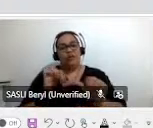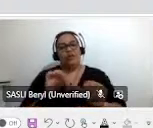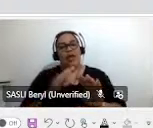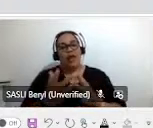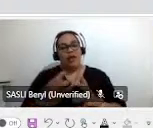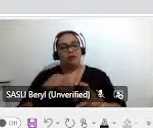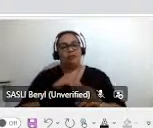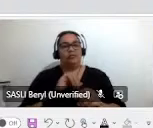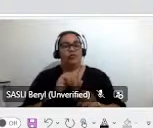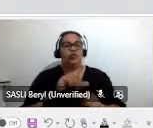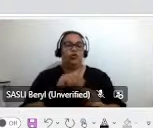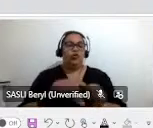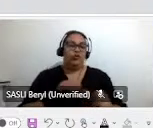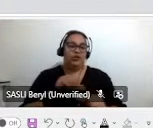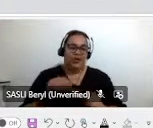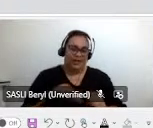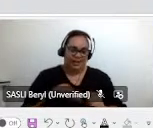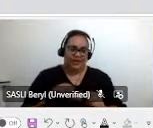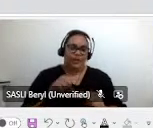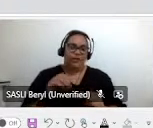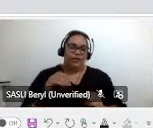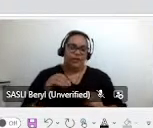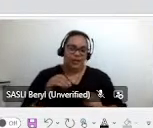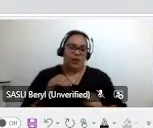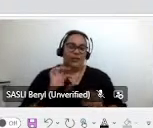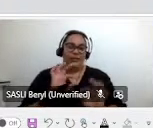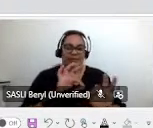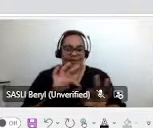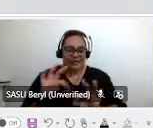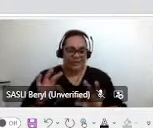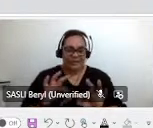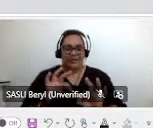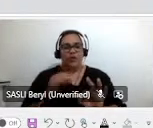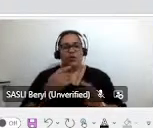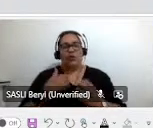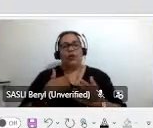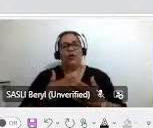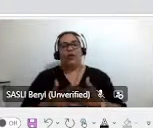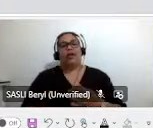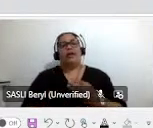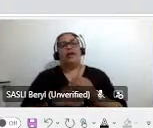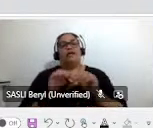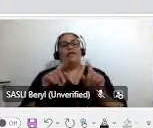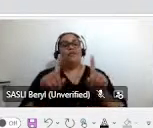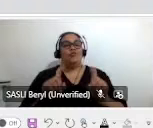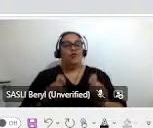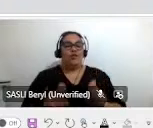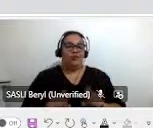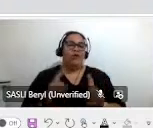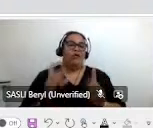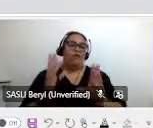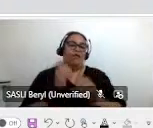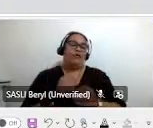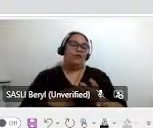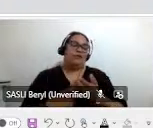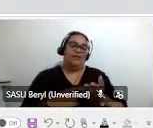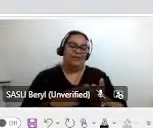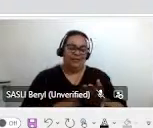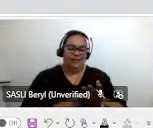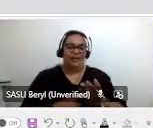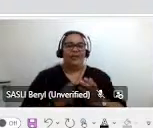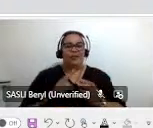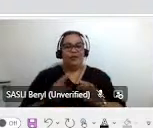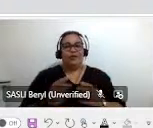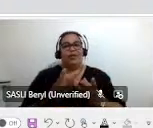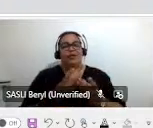embedded it is in society. So those are, I think we can add that principle, also focus discussions to